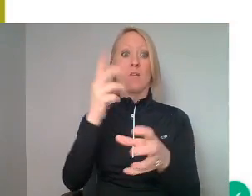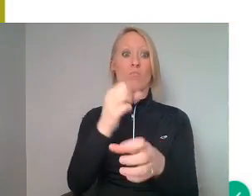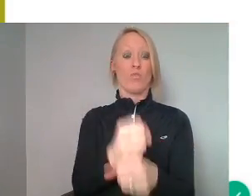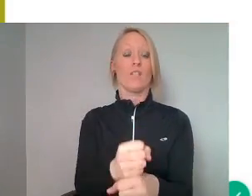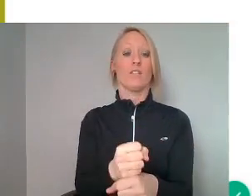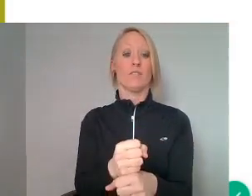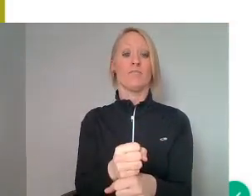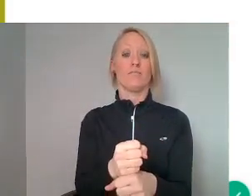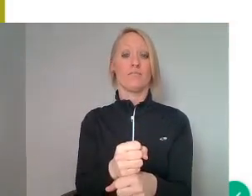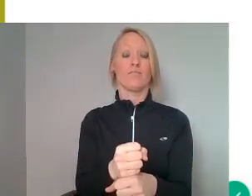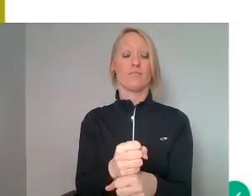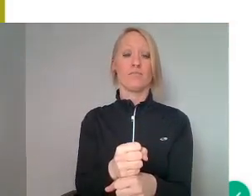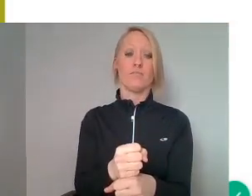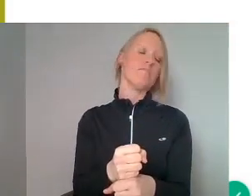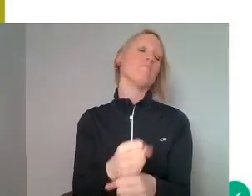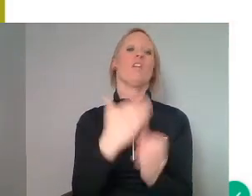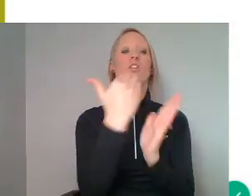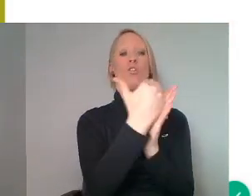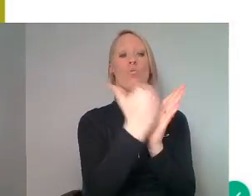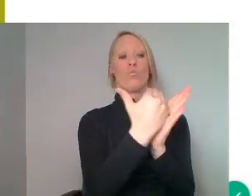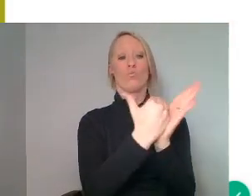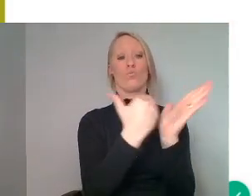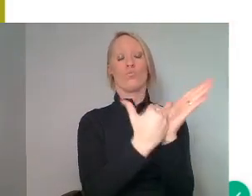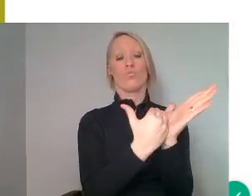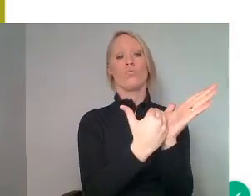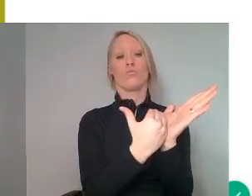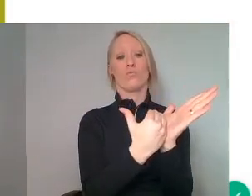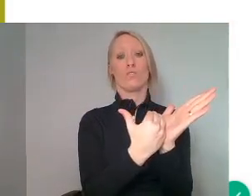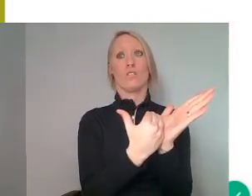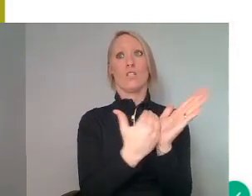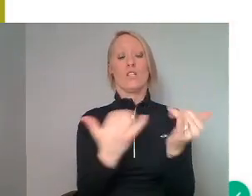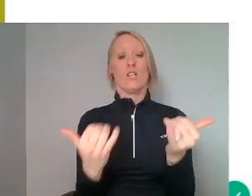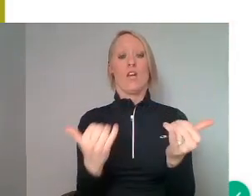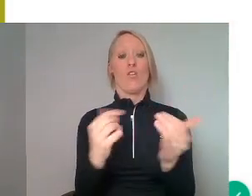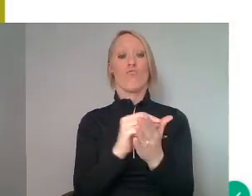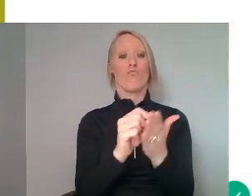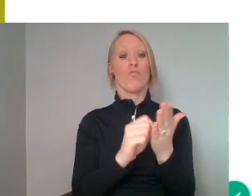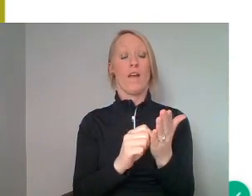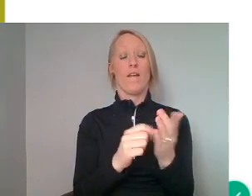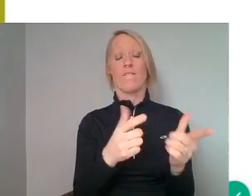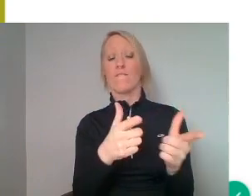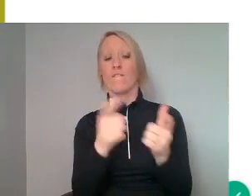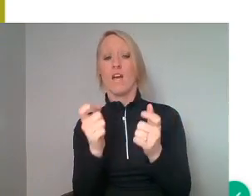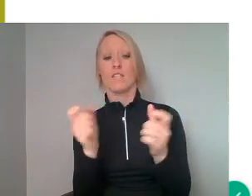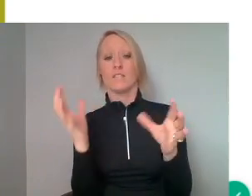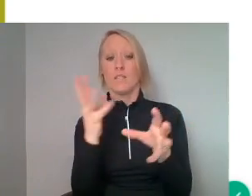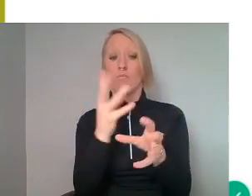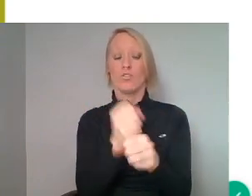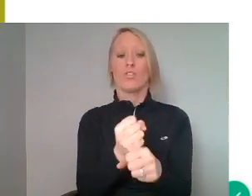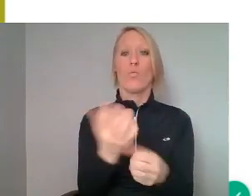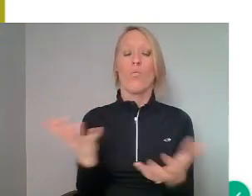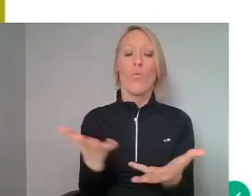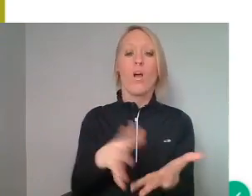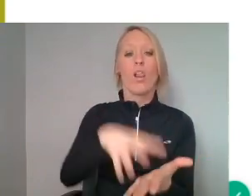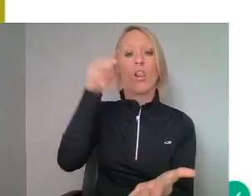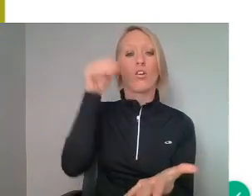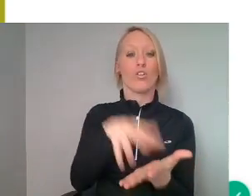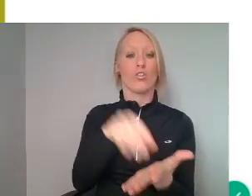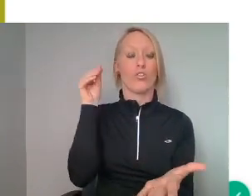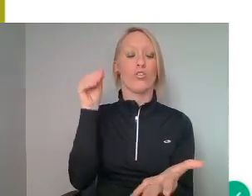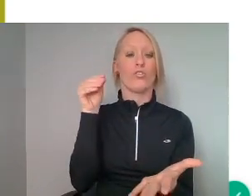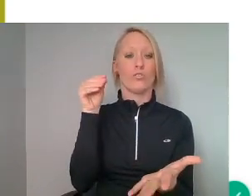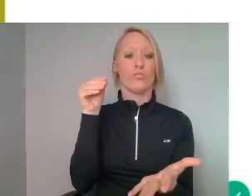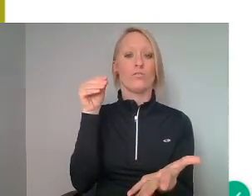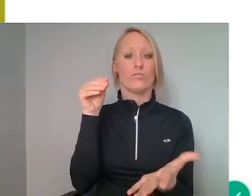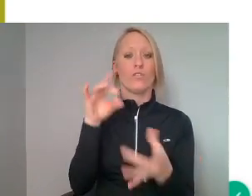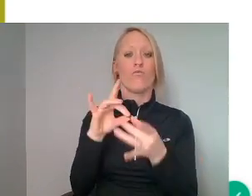you are following along on that note sheet, this would be where you would write a quick little summary, reminding yourself of what you learned about vegetables. If you